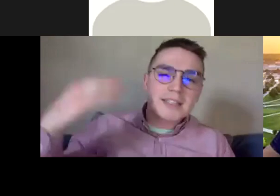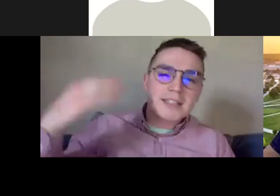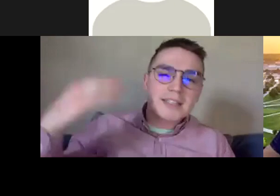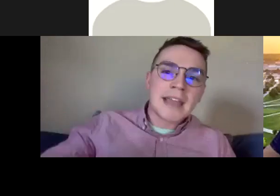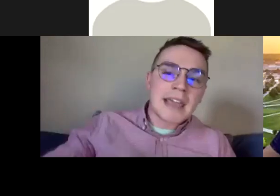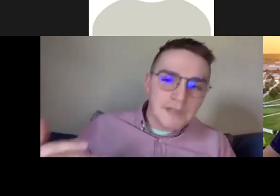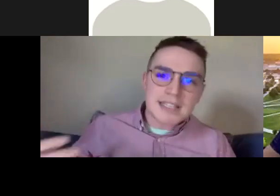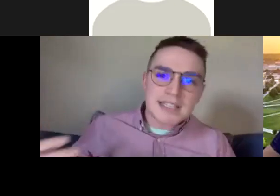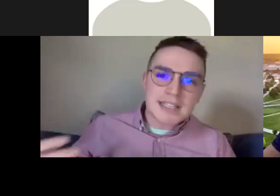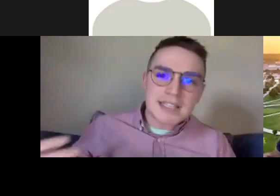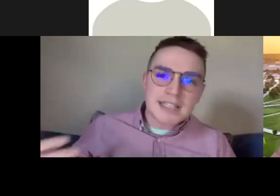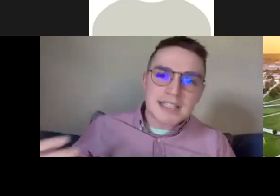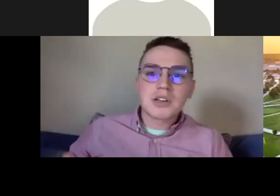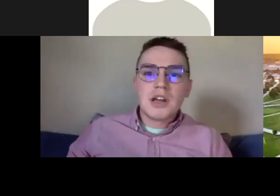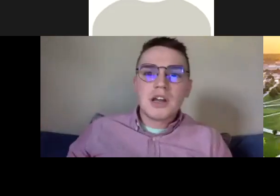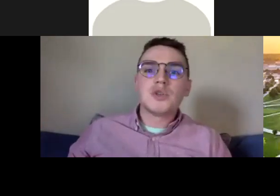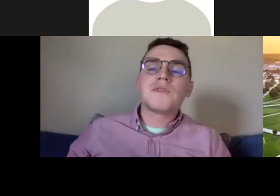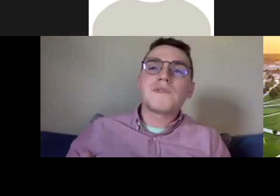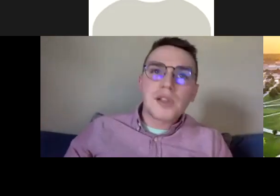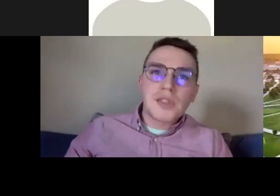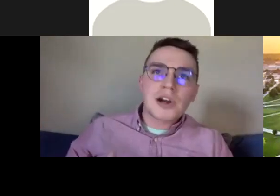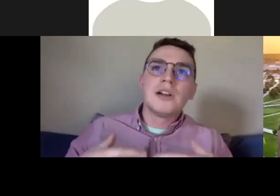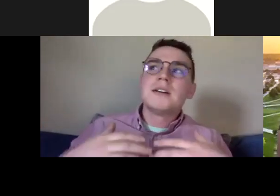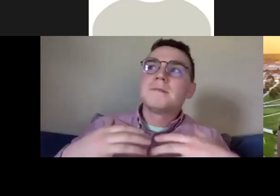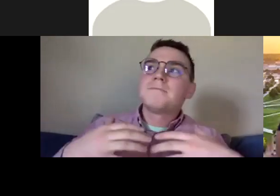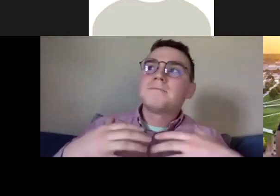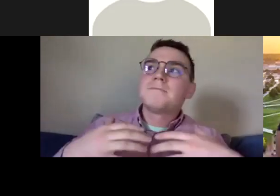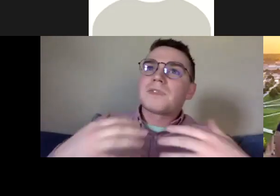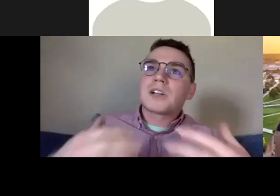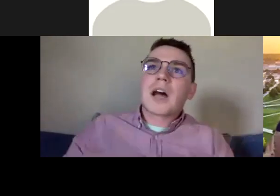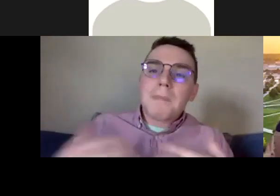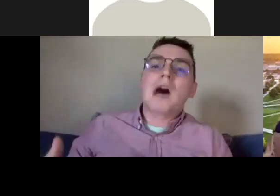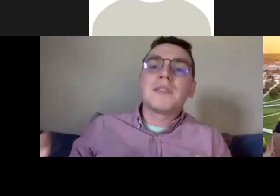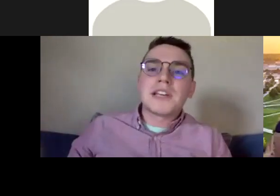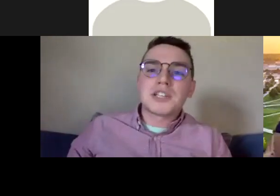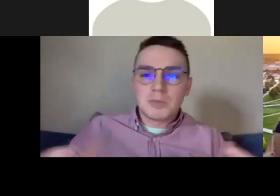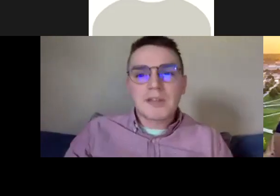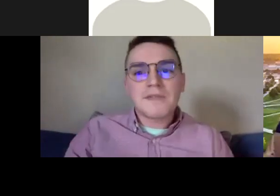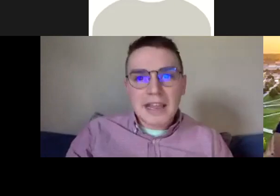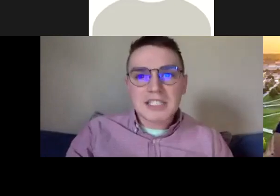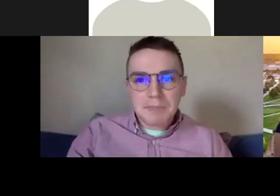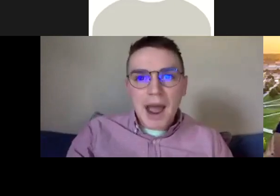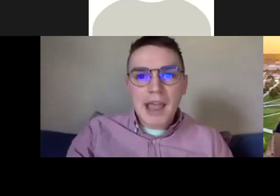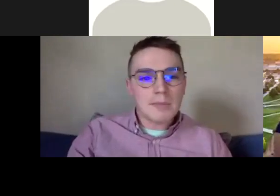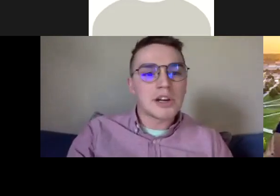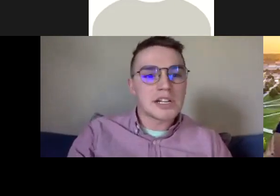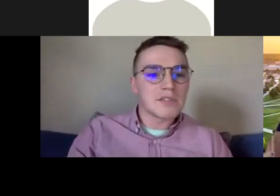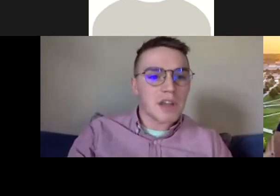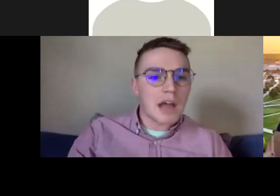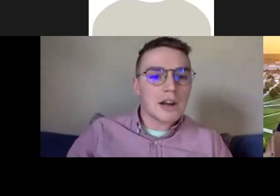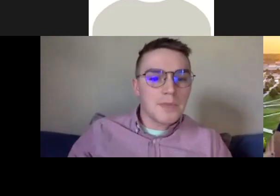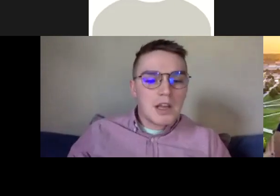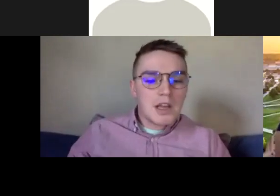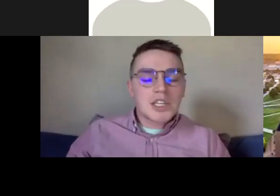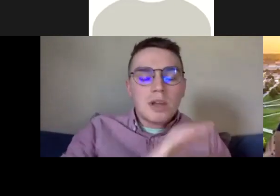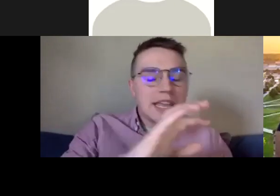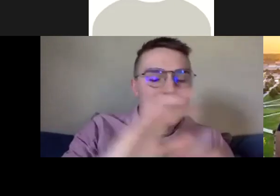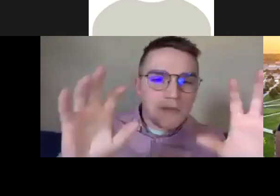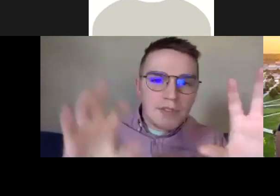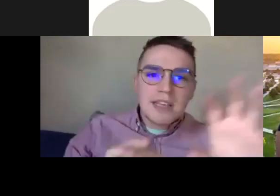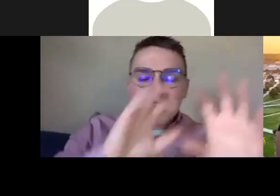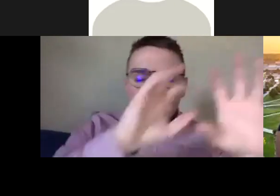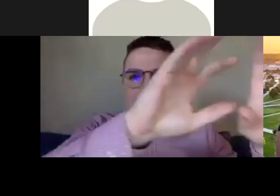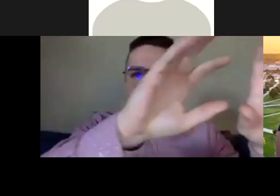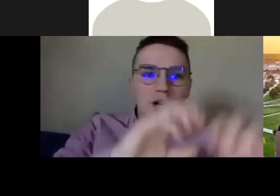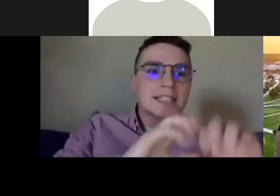racist, nativist language to further compound the issues being faced by communities of color. So each